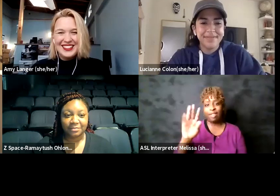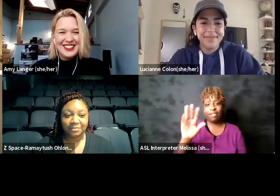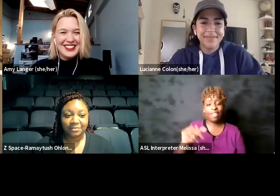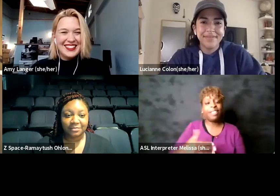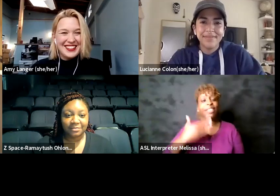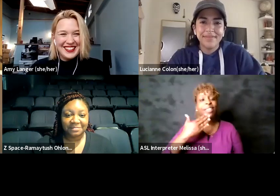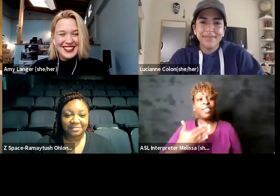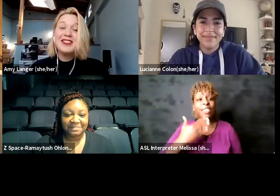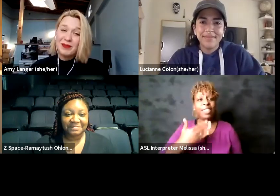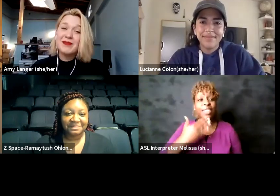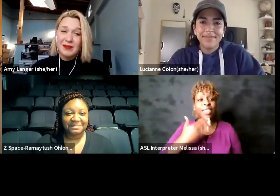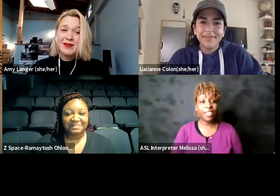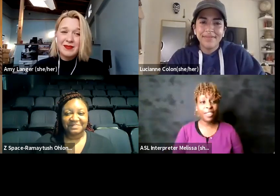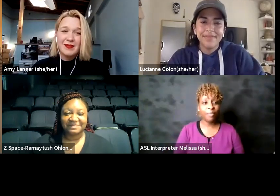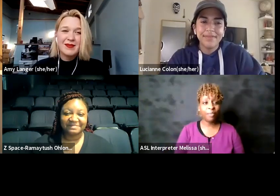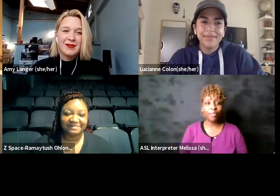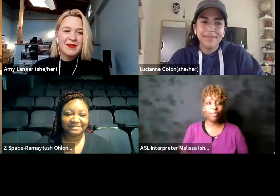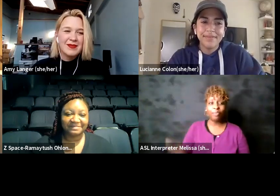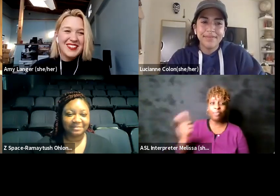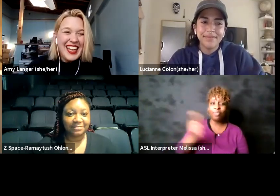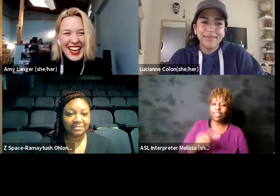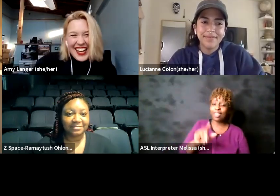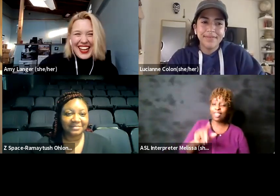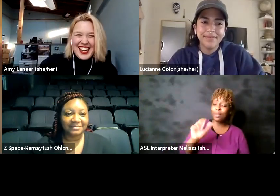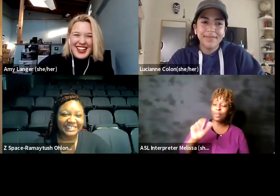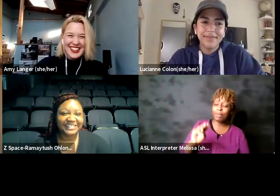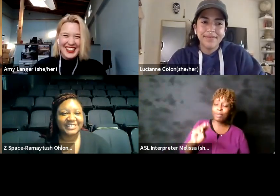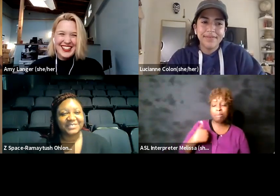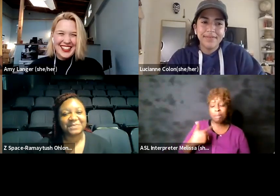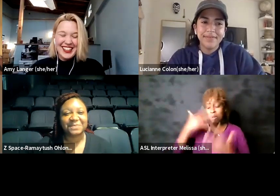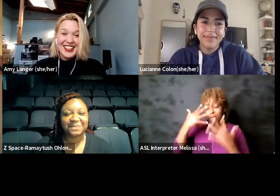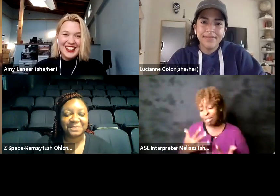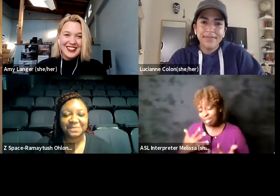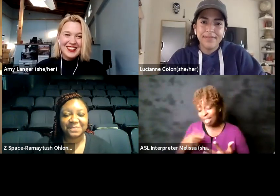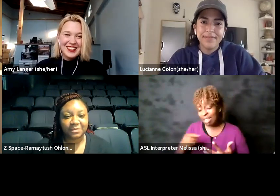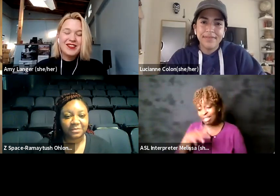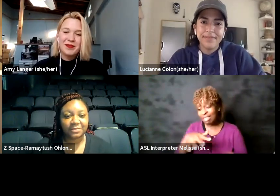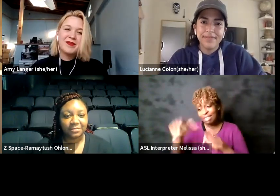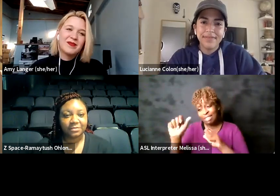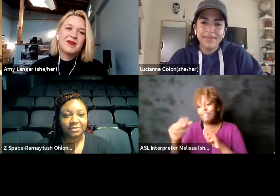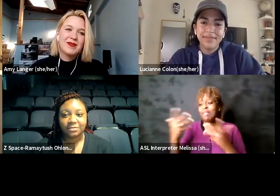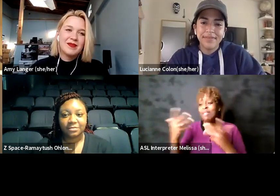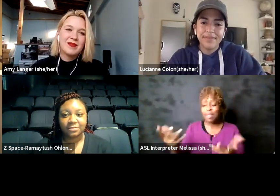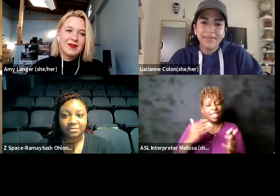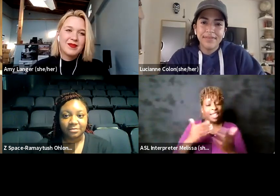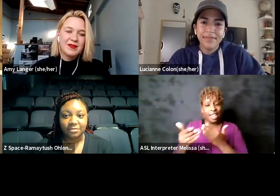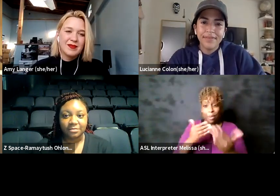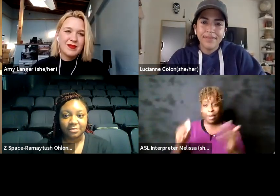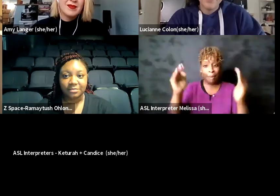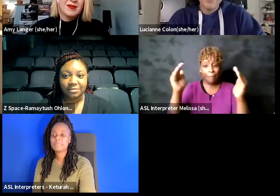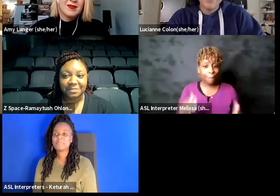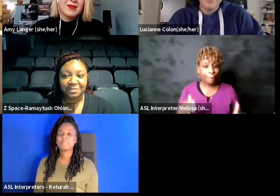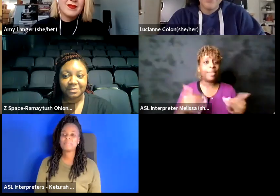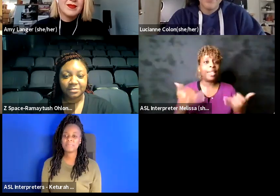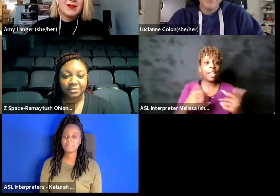oh i'm sad to see her leave but um i do want to get back i'm i want to segue into q a i do i want to say a little piece and